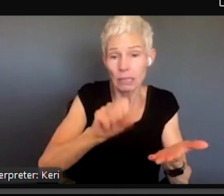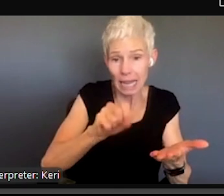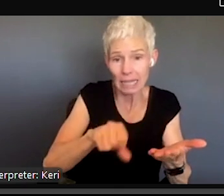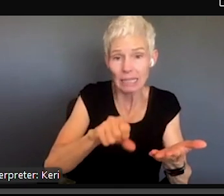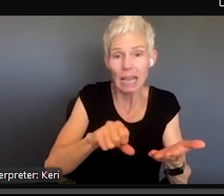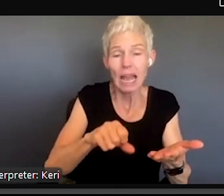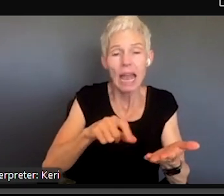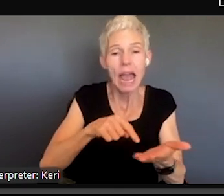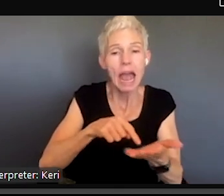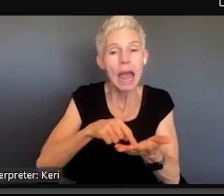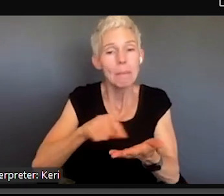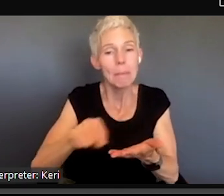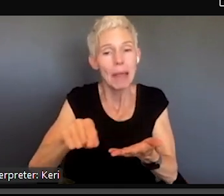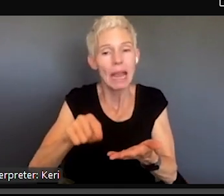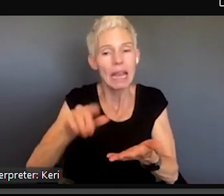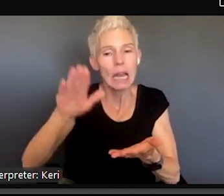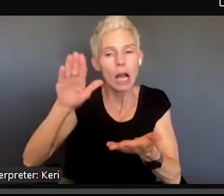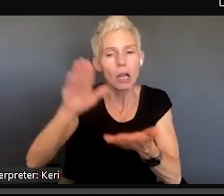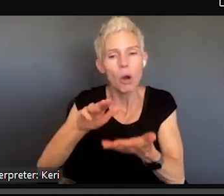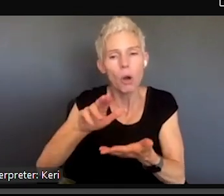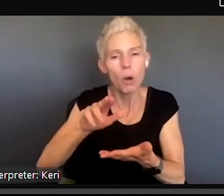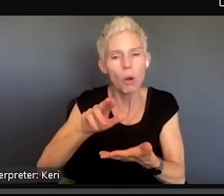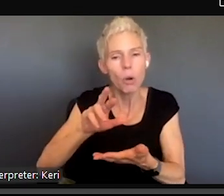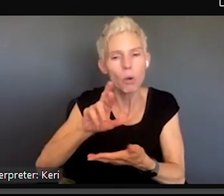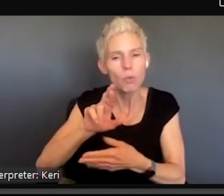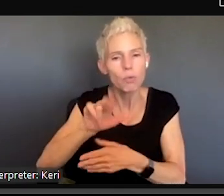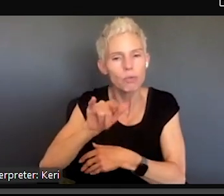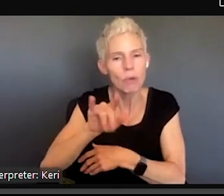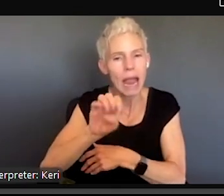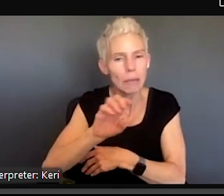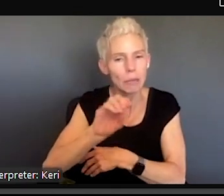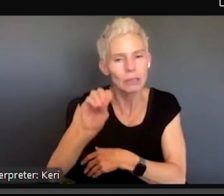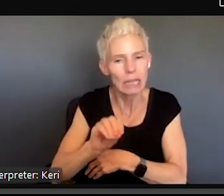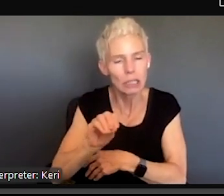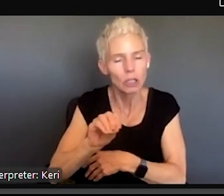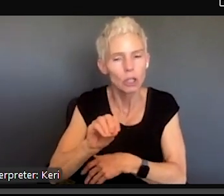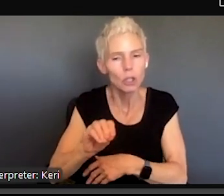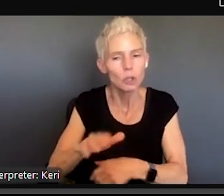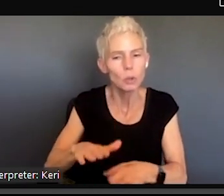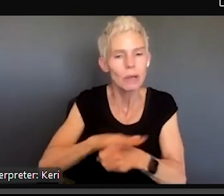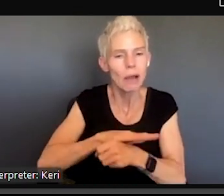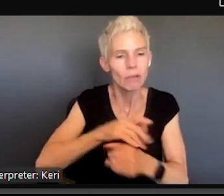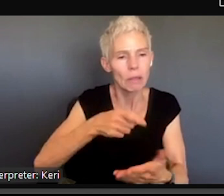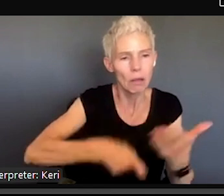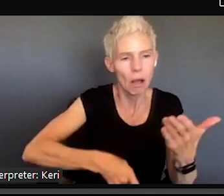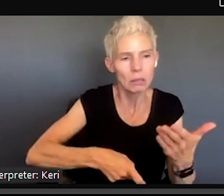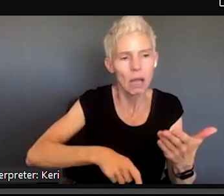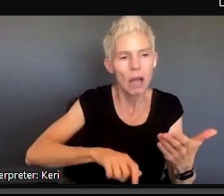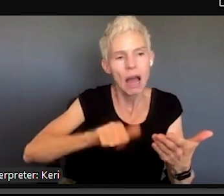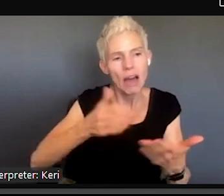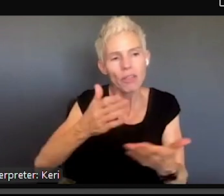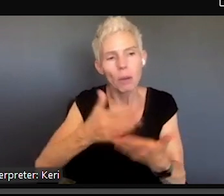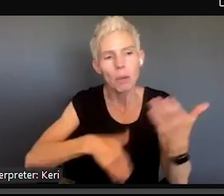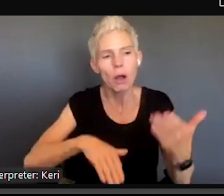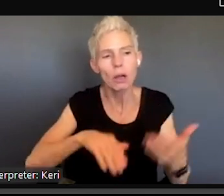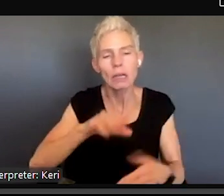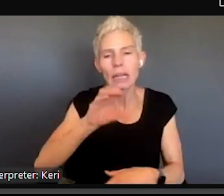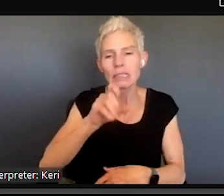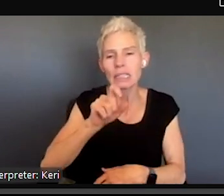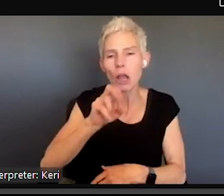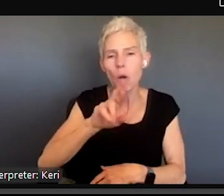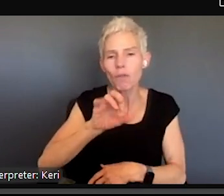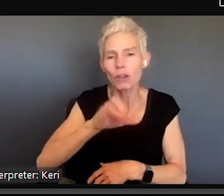paid a substantially lower rate to cover the cost. The other part is the oversight. Under the old